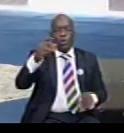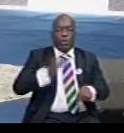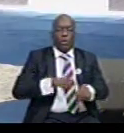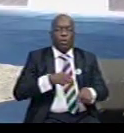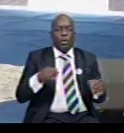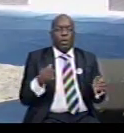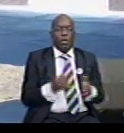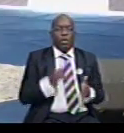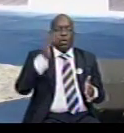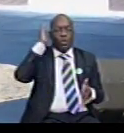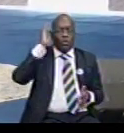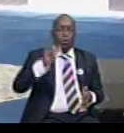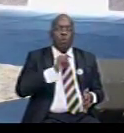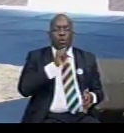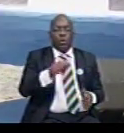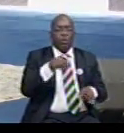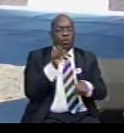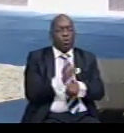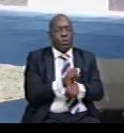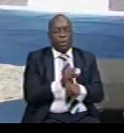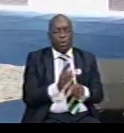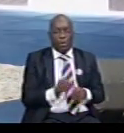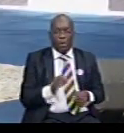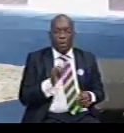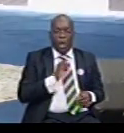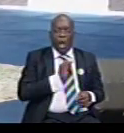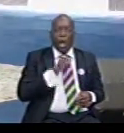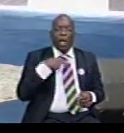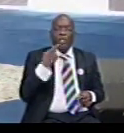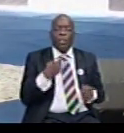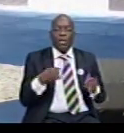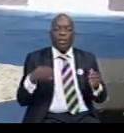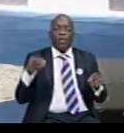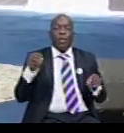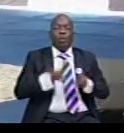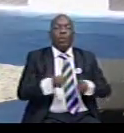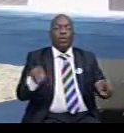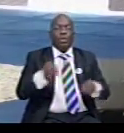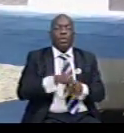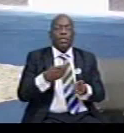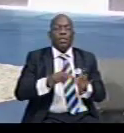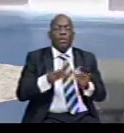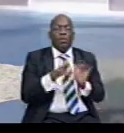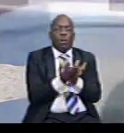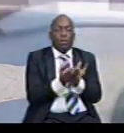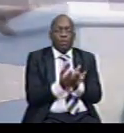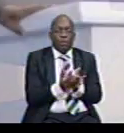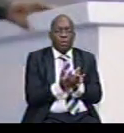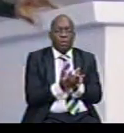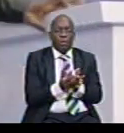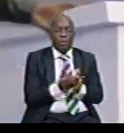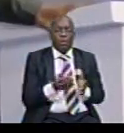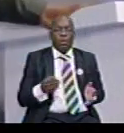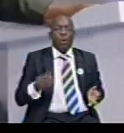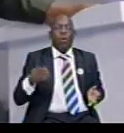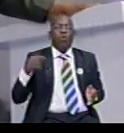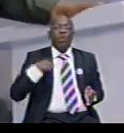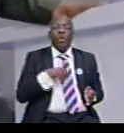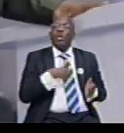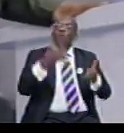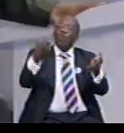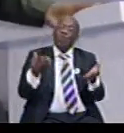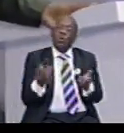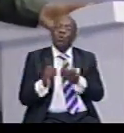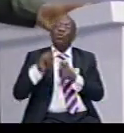work. I said, but it's the Bible. You see, we're helping you. We're trying to tell you